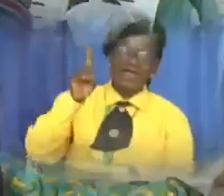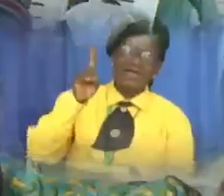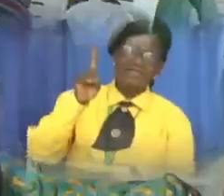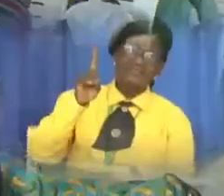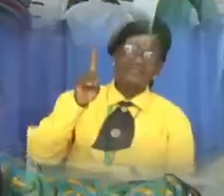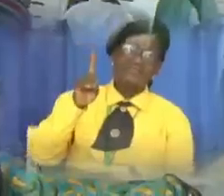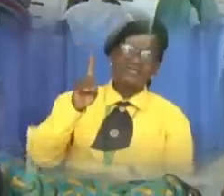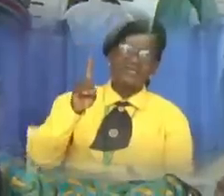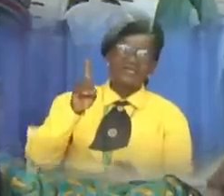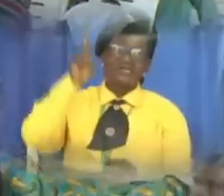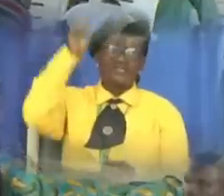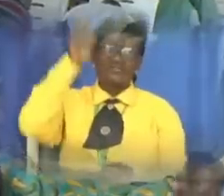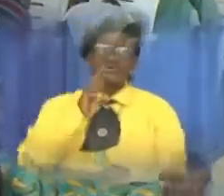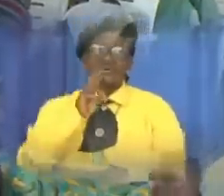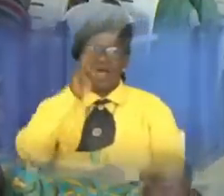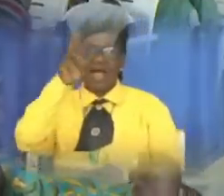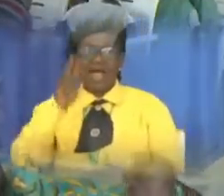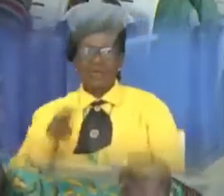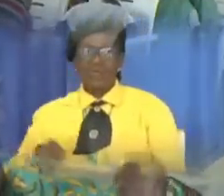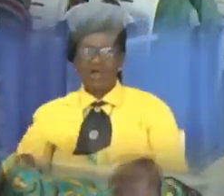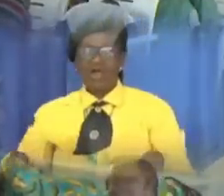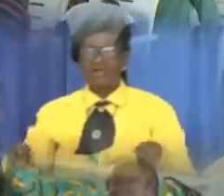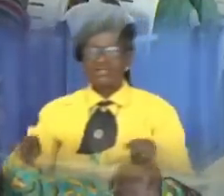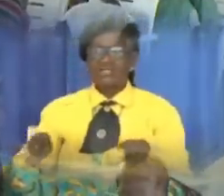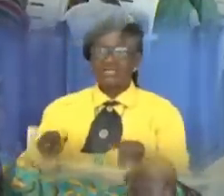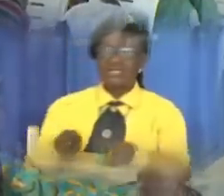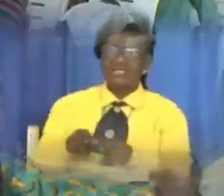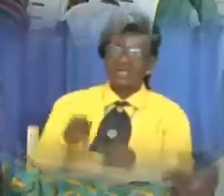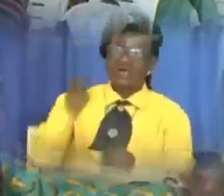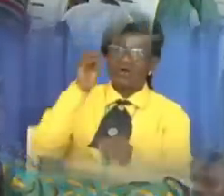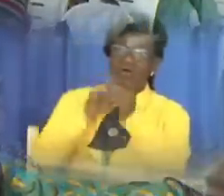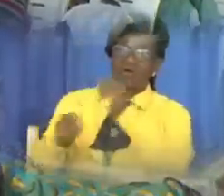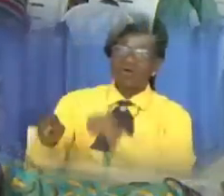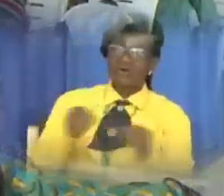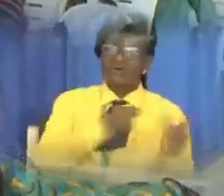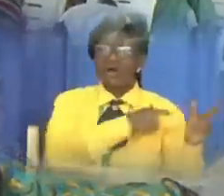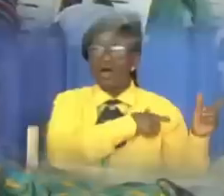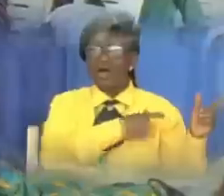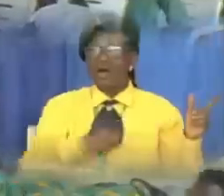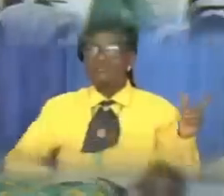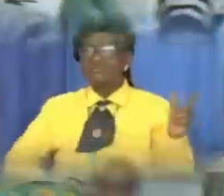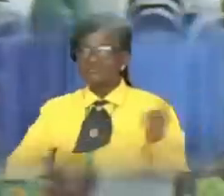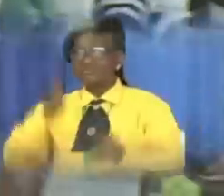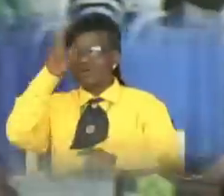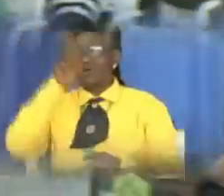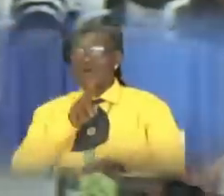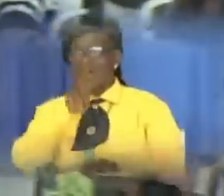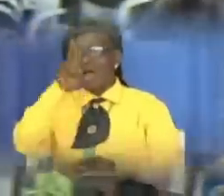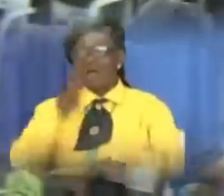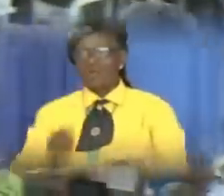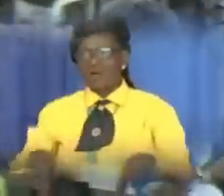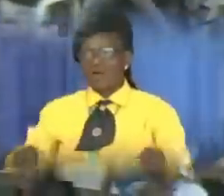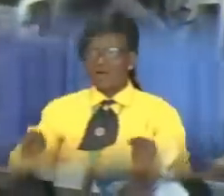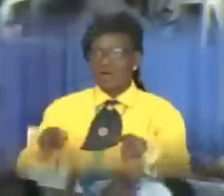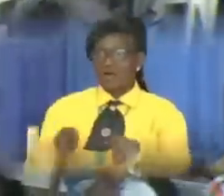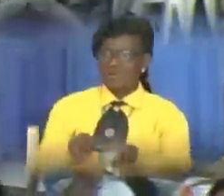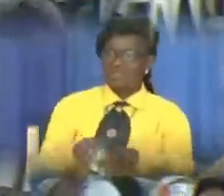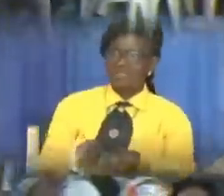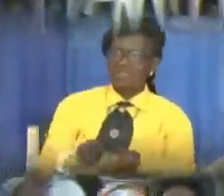glorified. Hallelujah. You are worthy, my Lord, you are worthy.